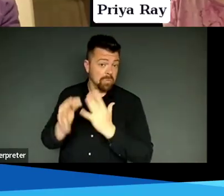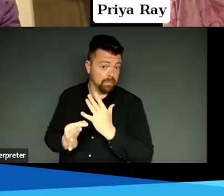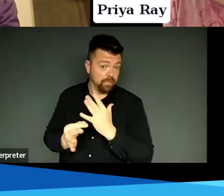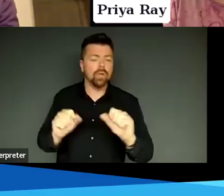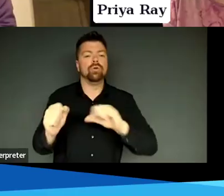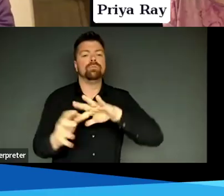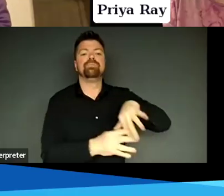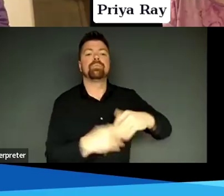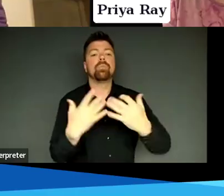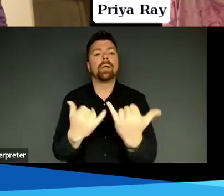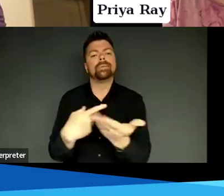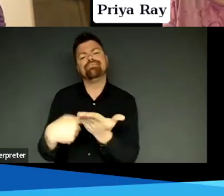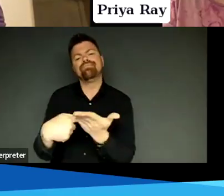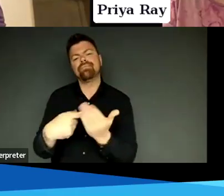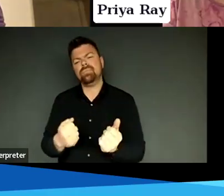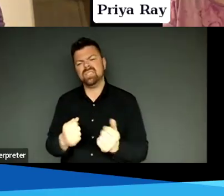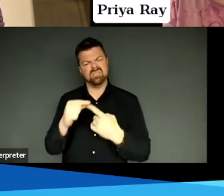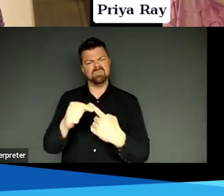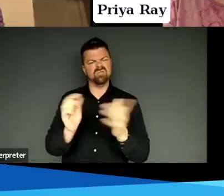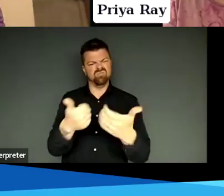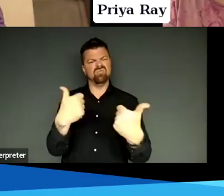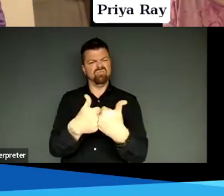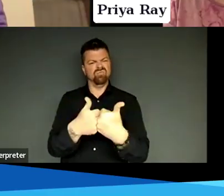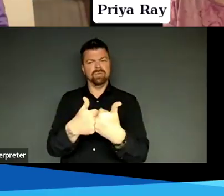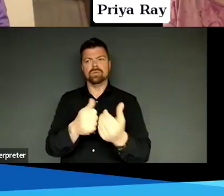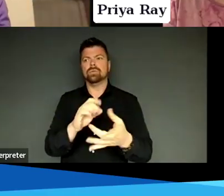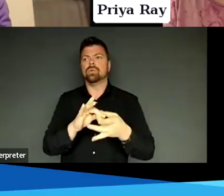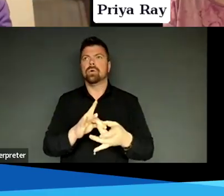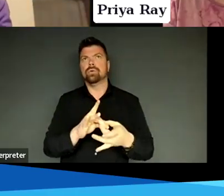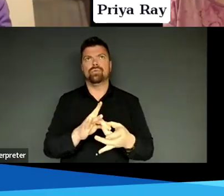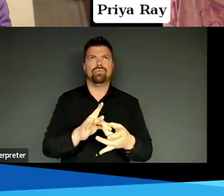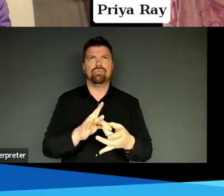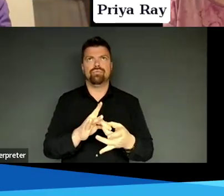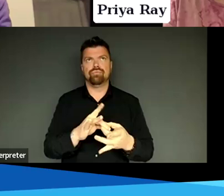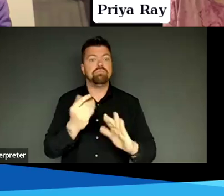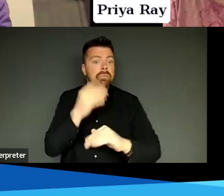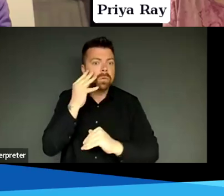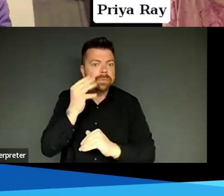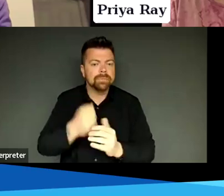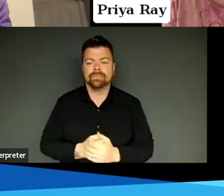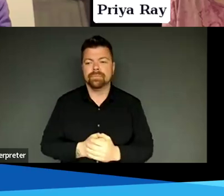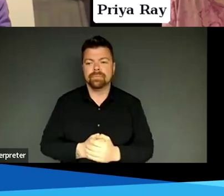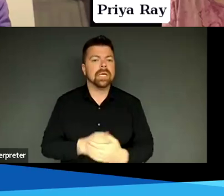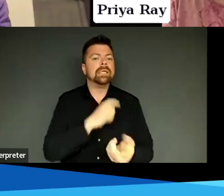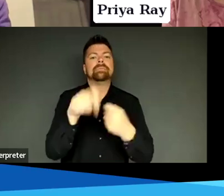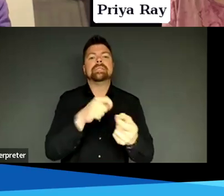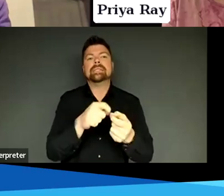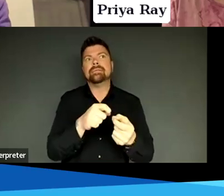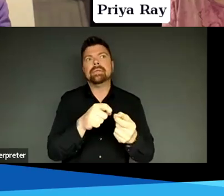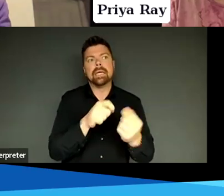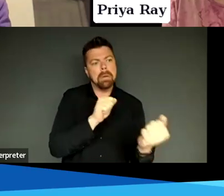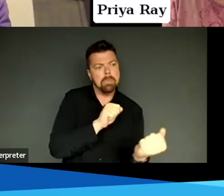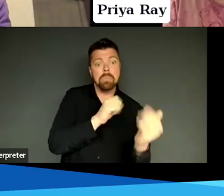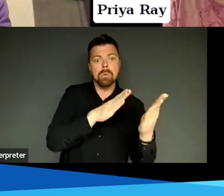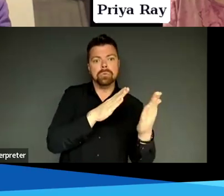about some of the unique challenges that you have encountered and specific ways that you've